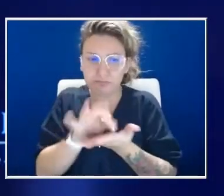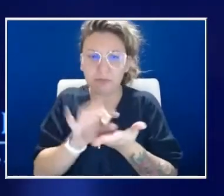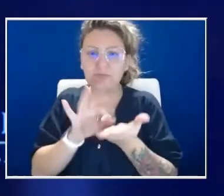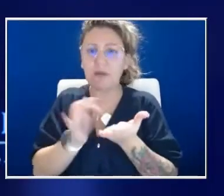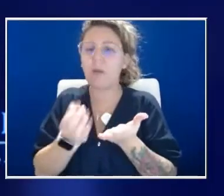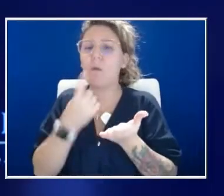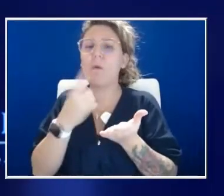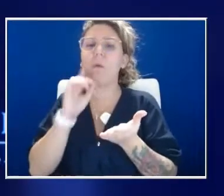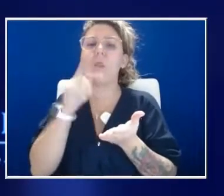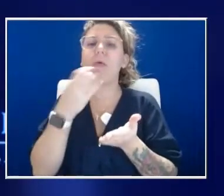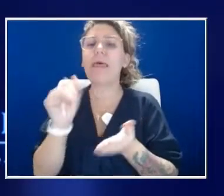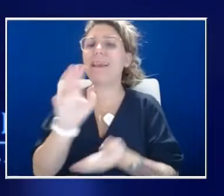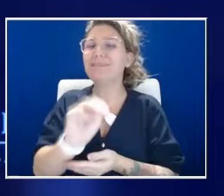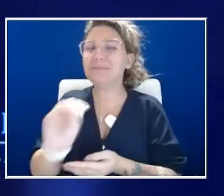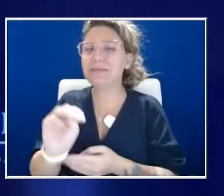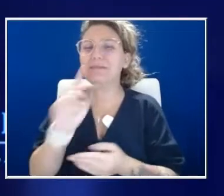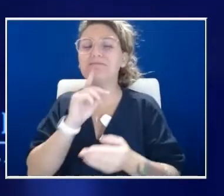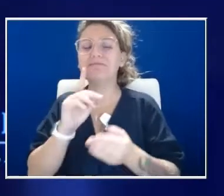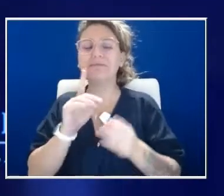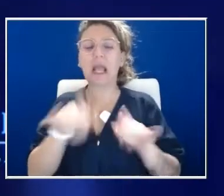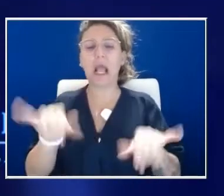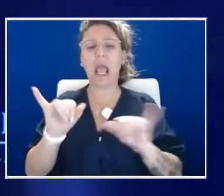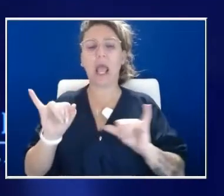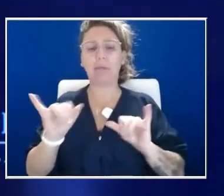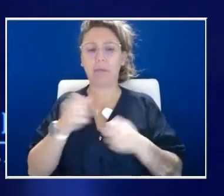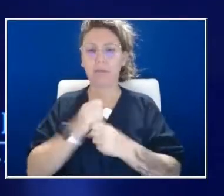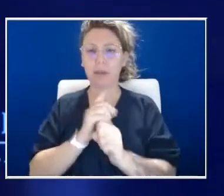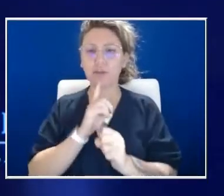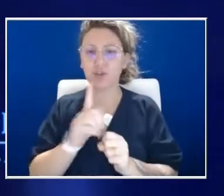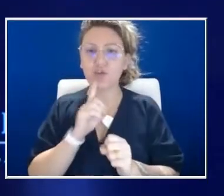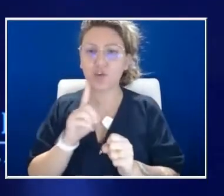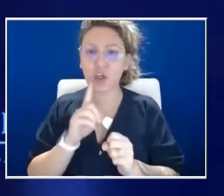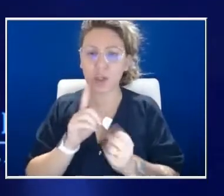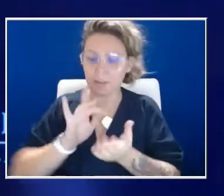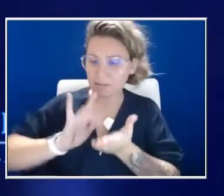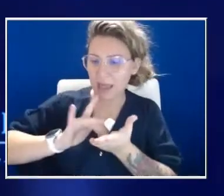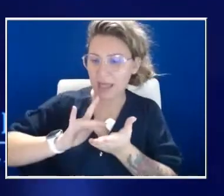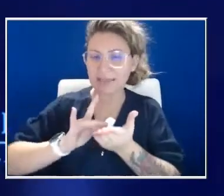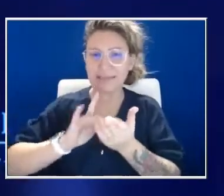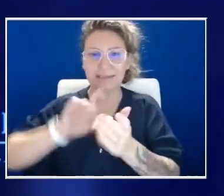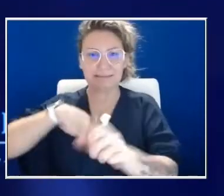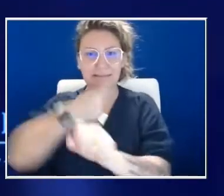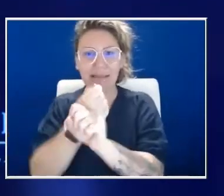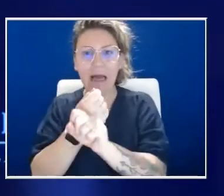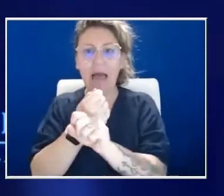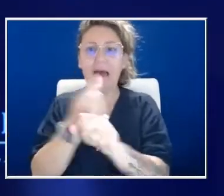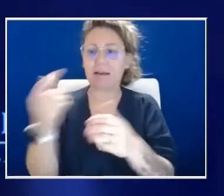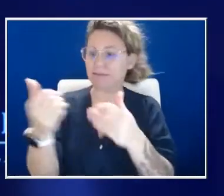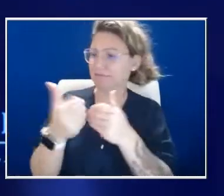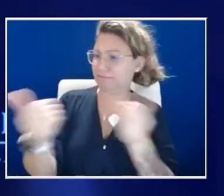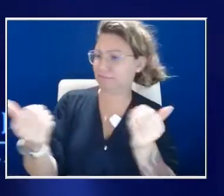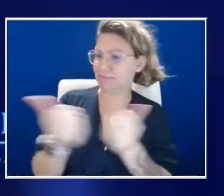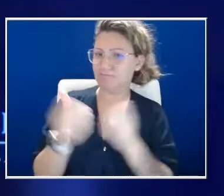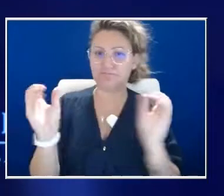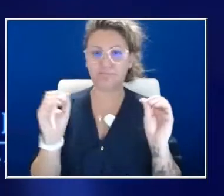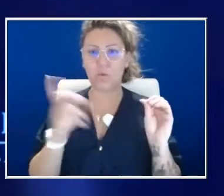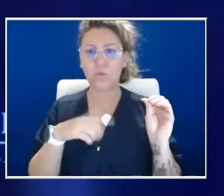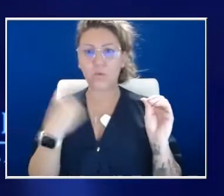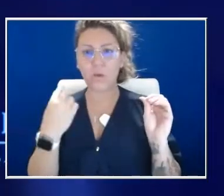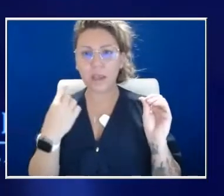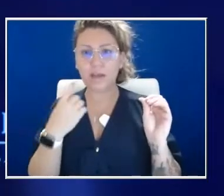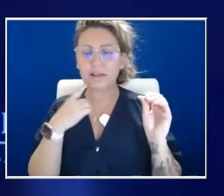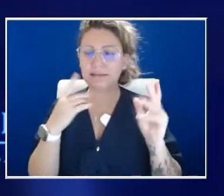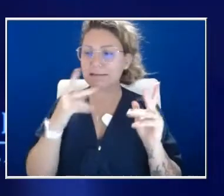see all the time, and we always recommend to make sure your medications are locked up, kept separate from those so that there's no risk of children getting into that because they can't